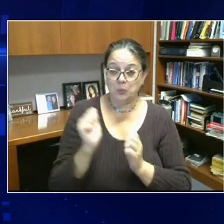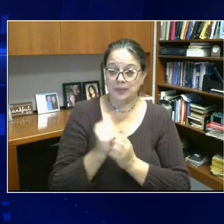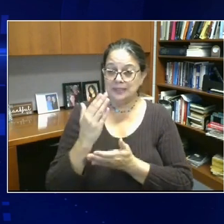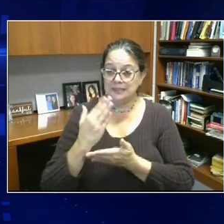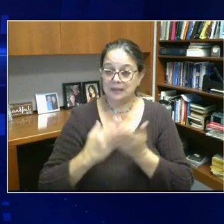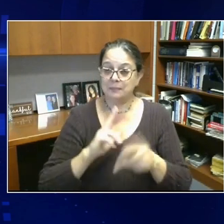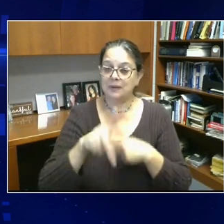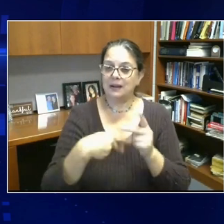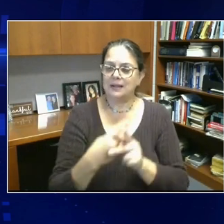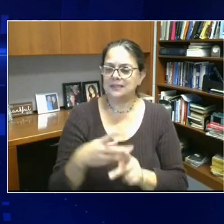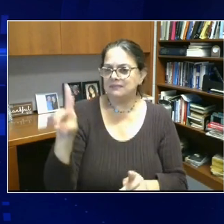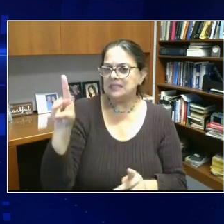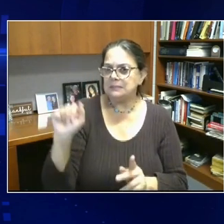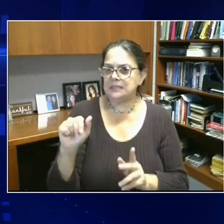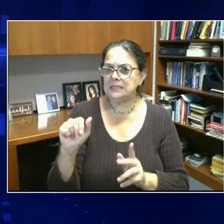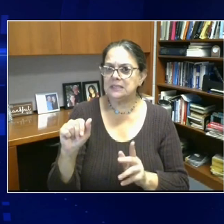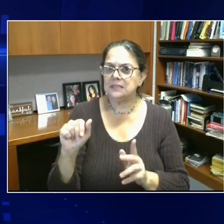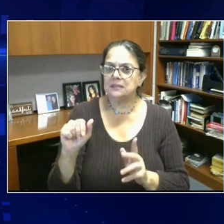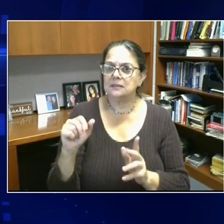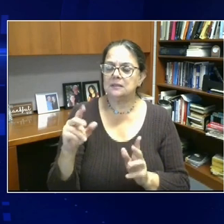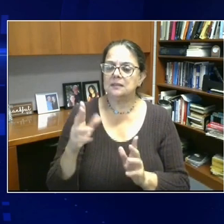Resources such as government support may become limited.